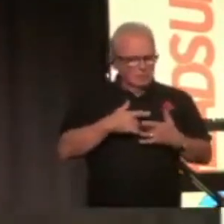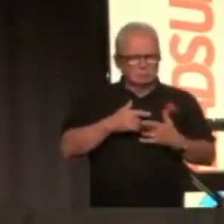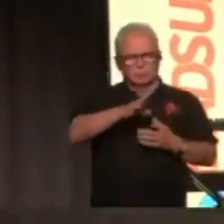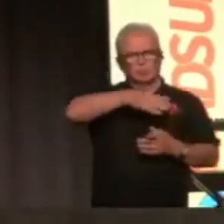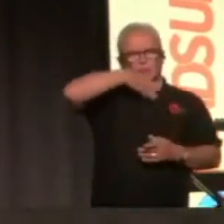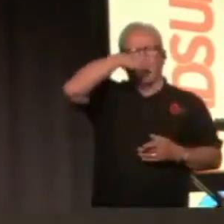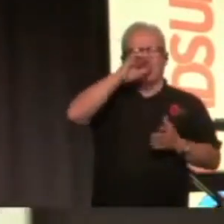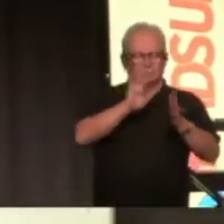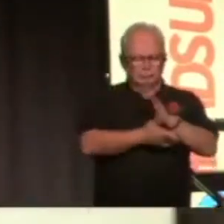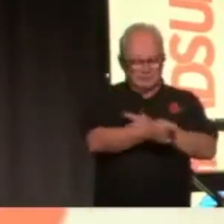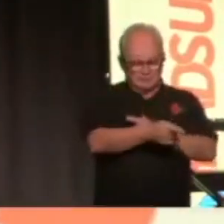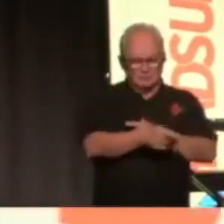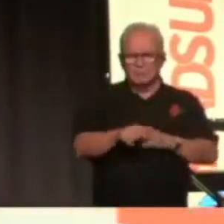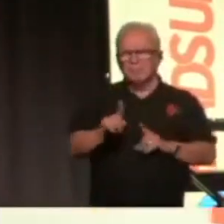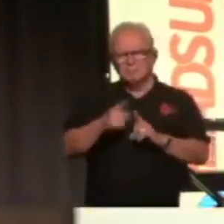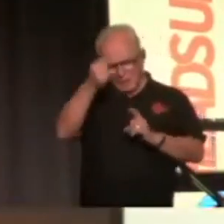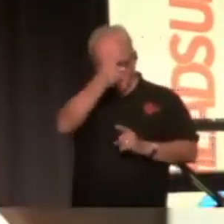I want to say to you that this isn't easy.